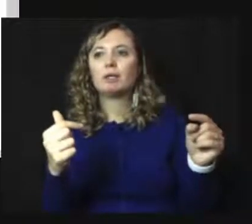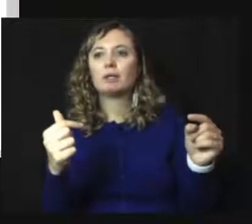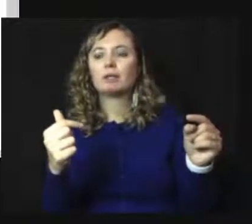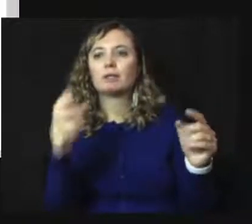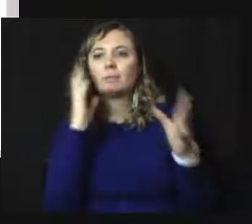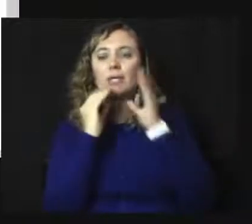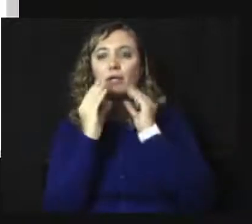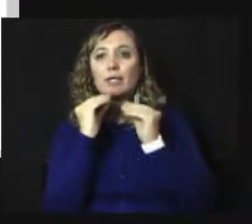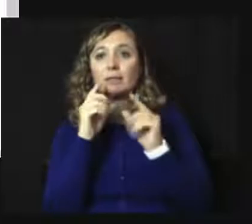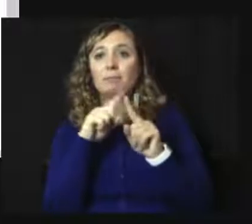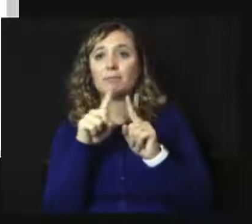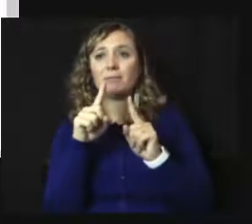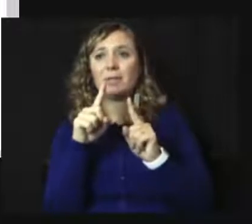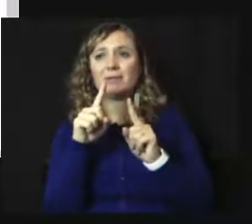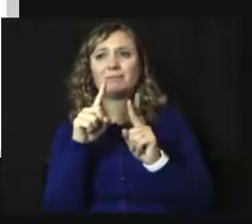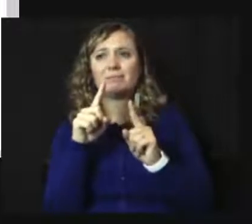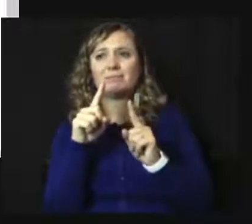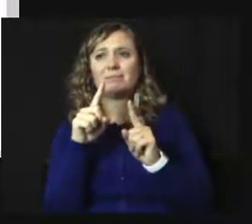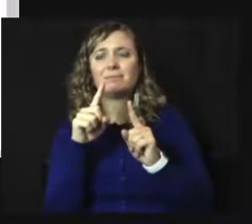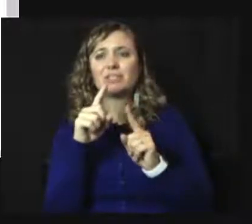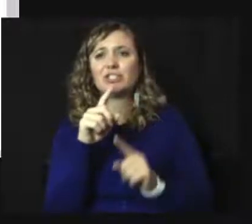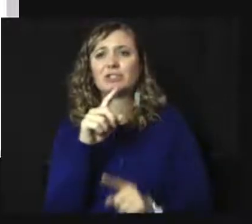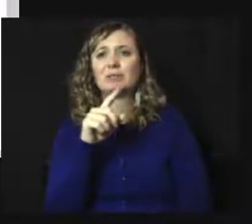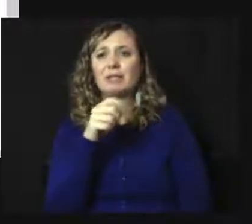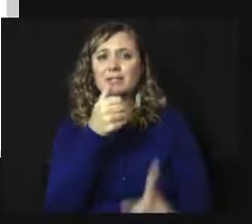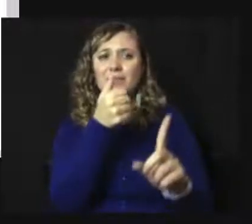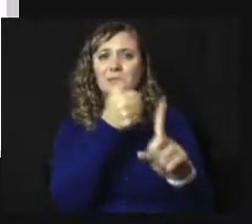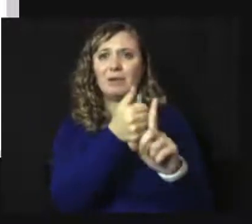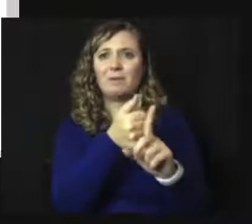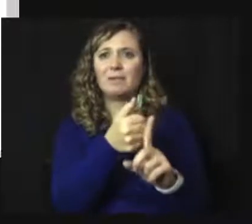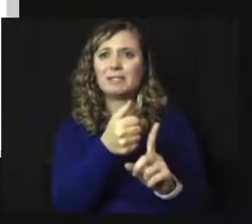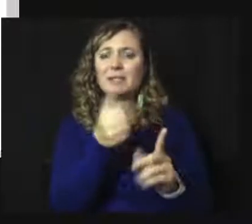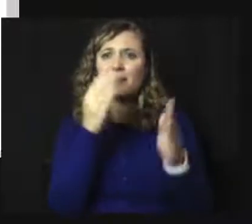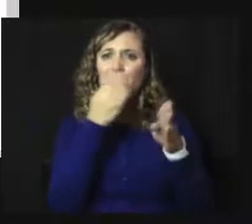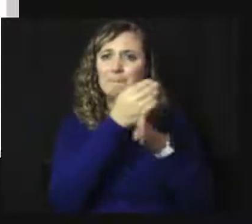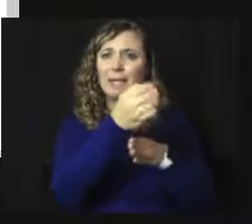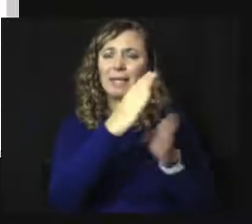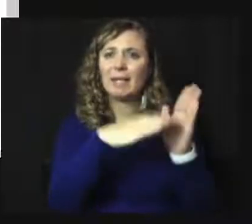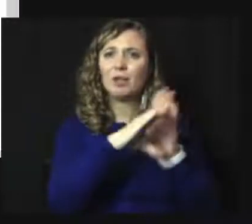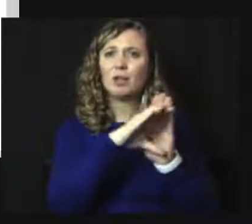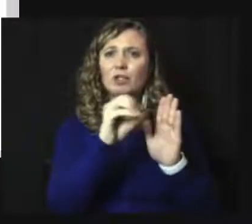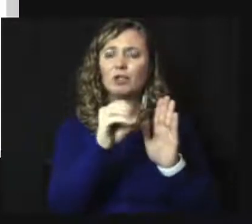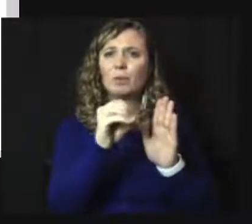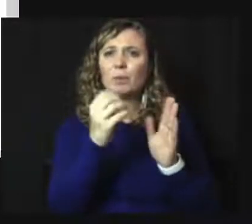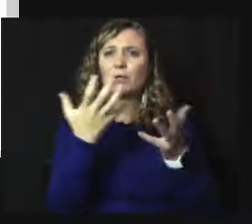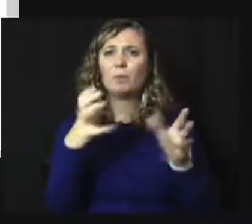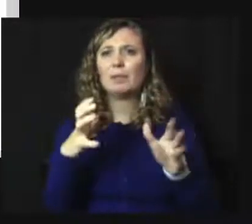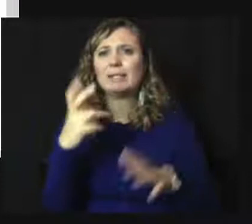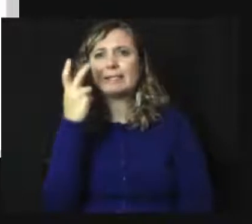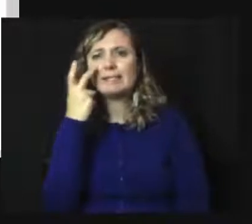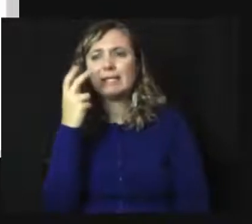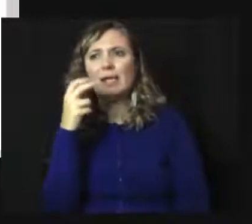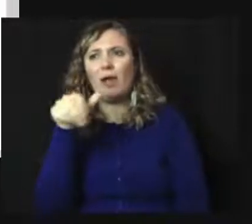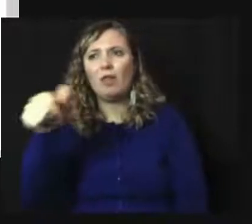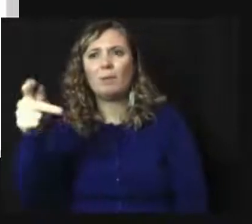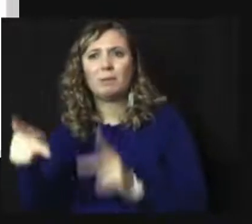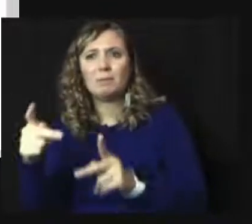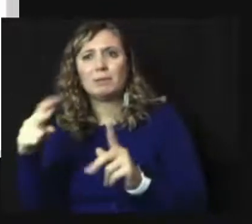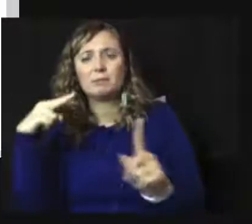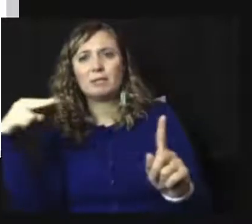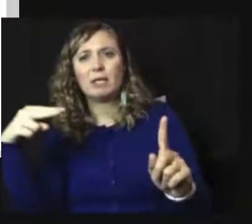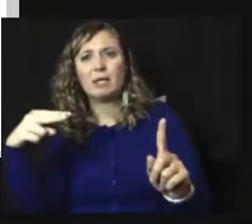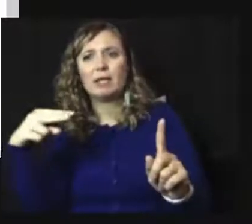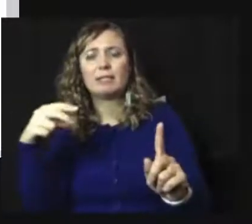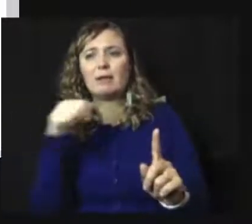is kind of the main character in the show. Do you know what I mean? Like it's not giving us what he might be feeling in that